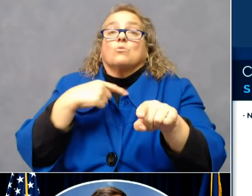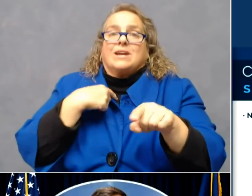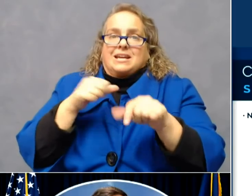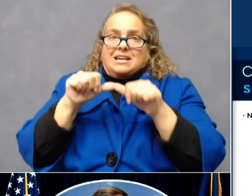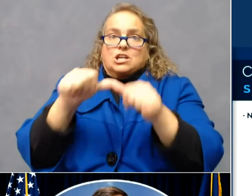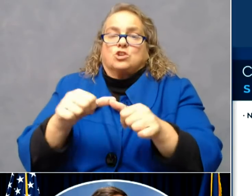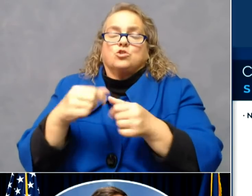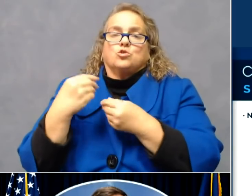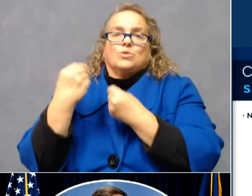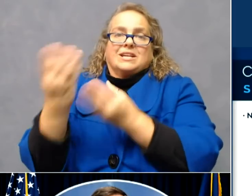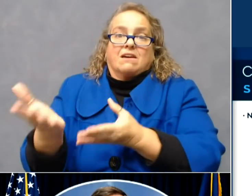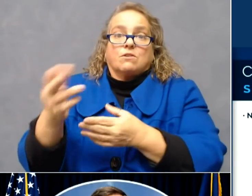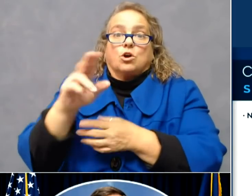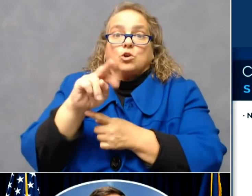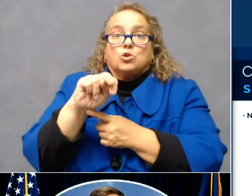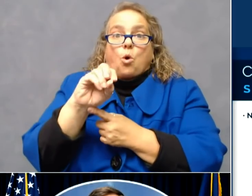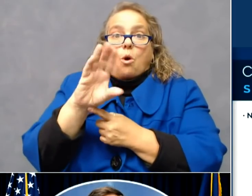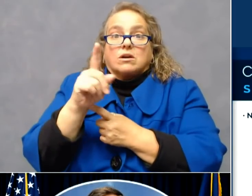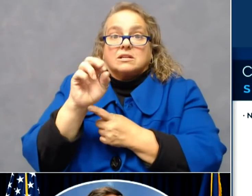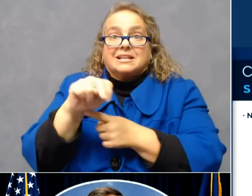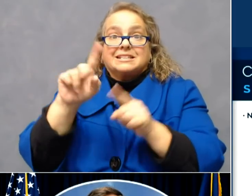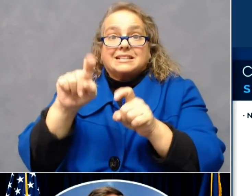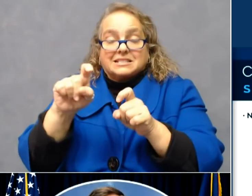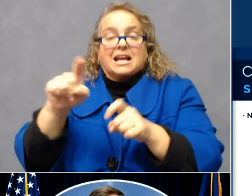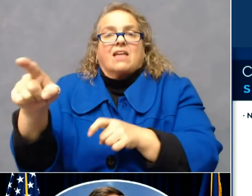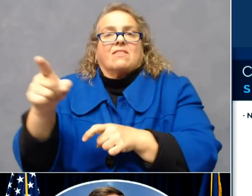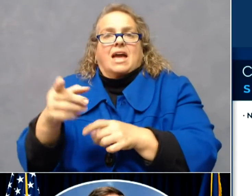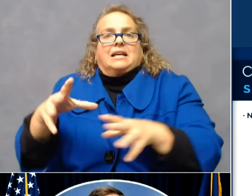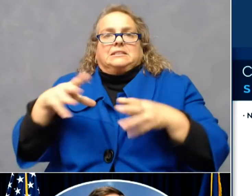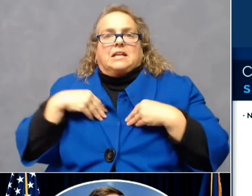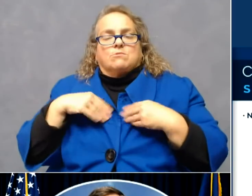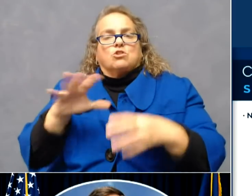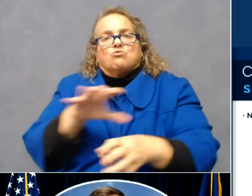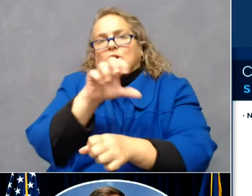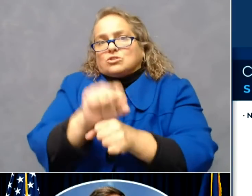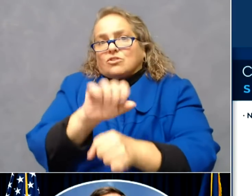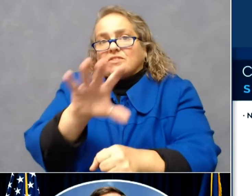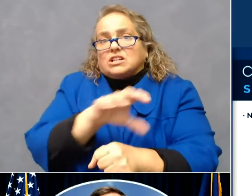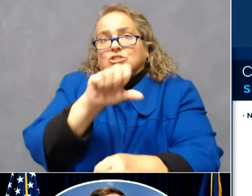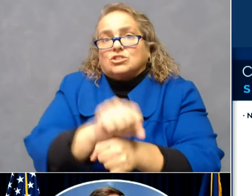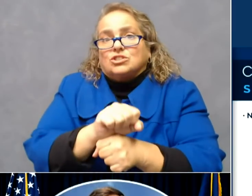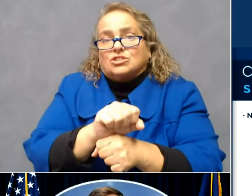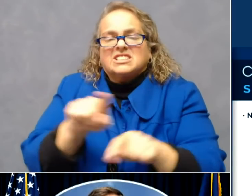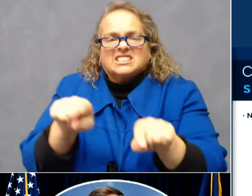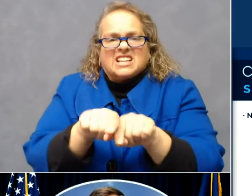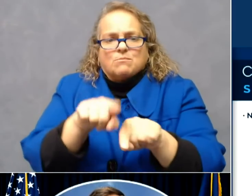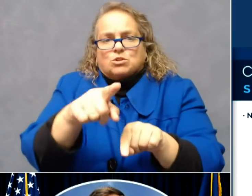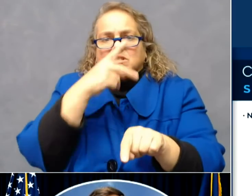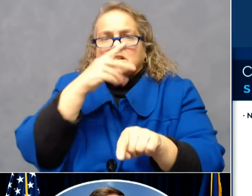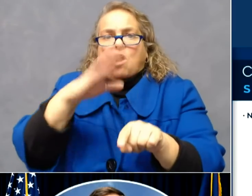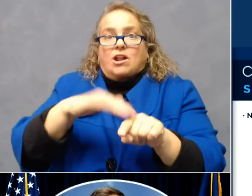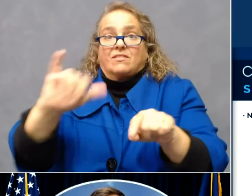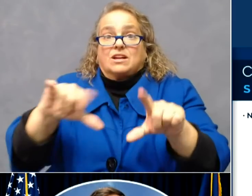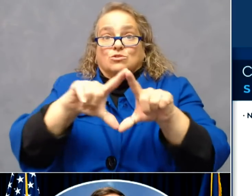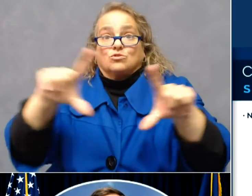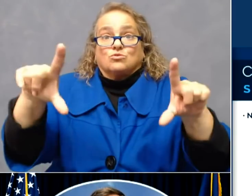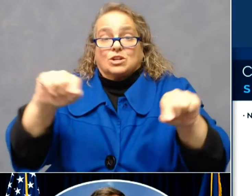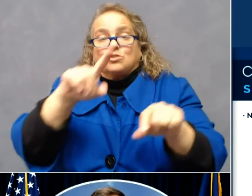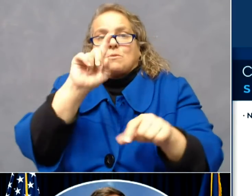they, again, accept reservations the way that is listed on the screen. So you can sign up to get a test